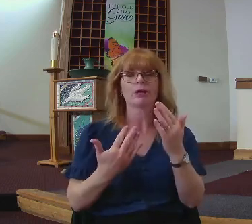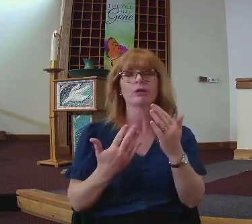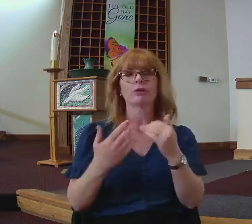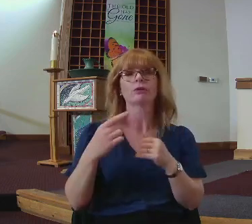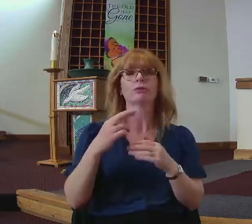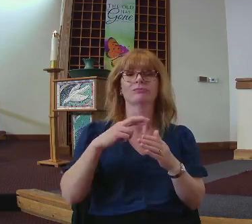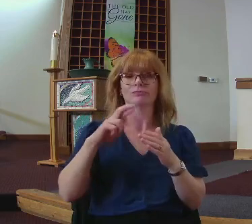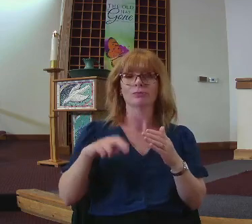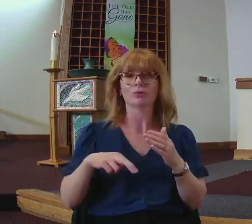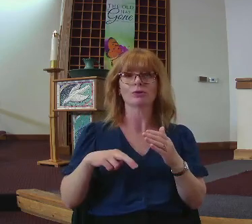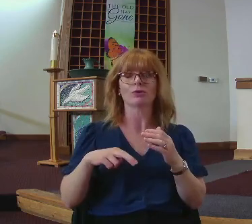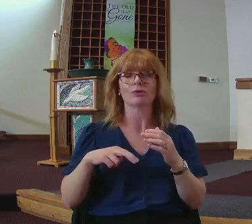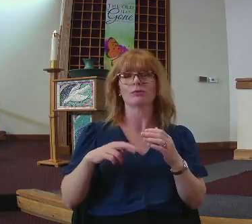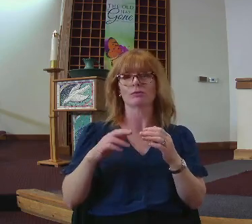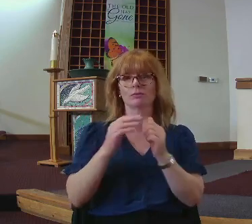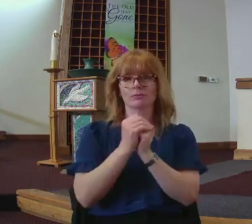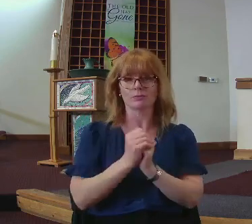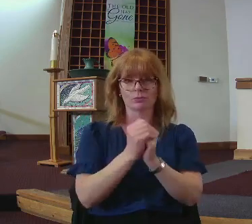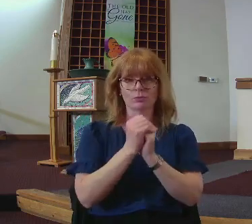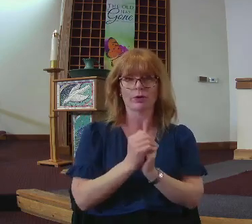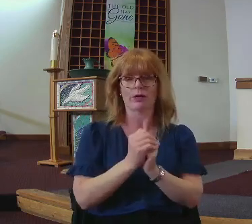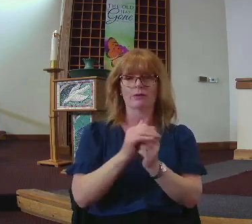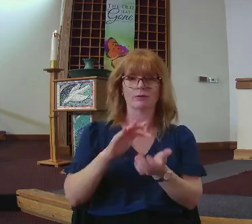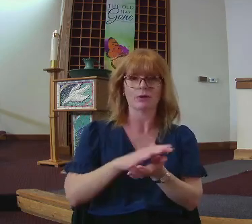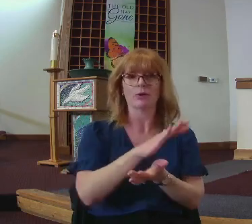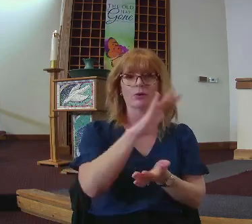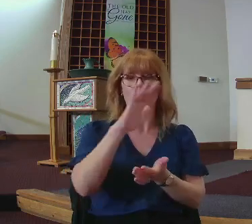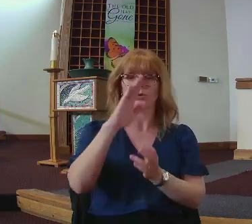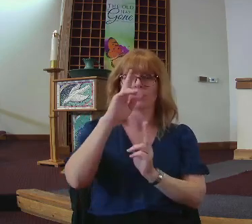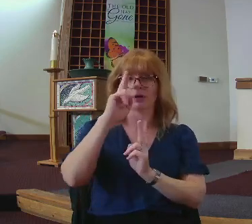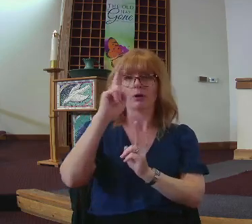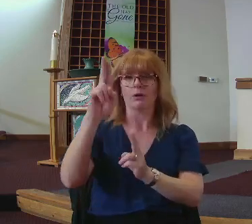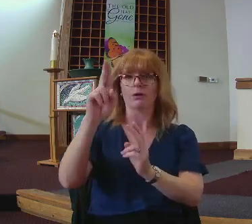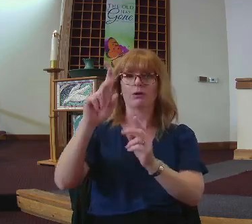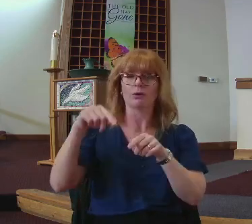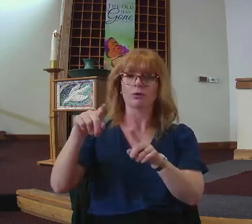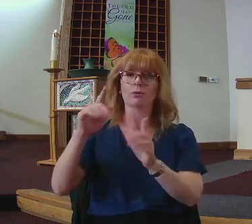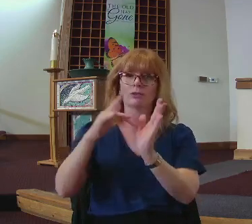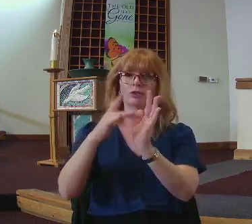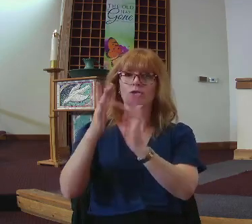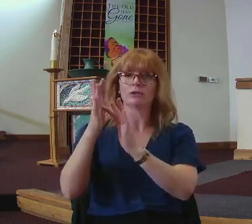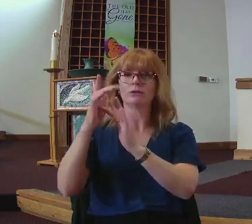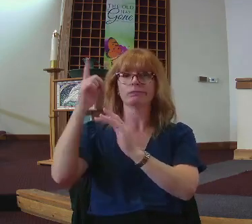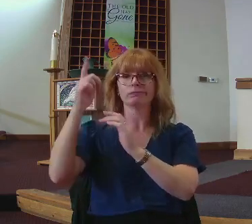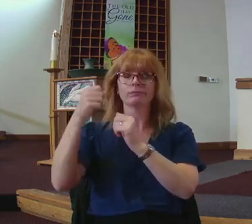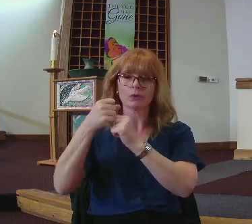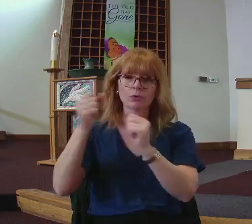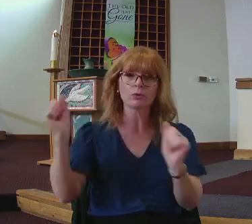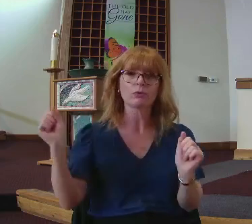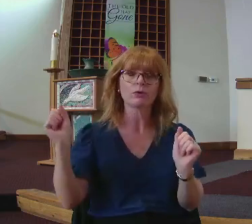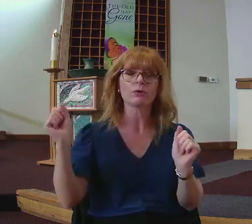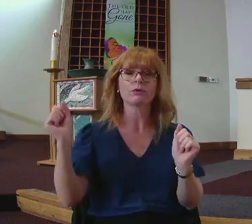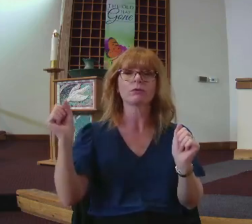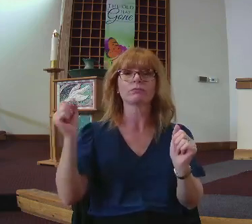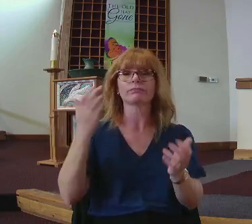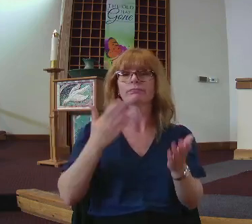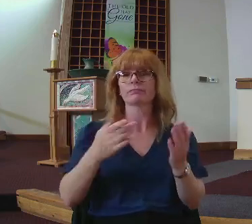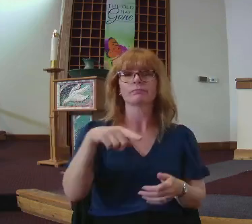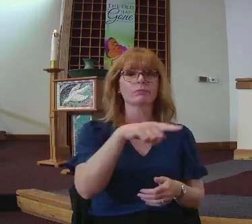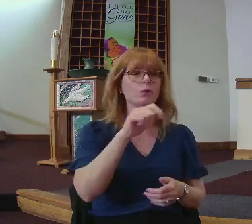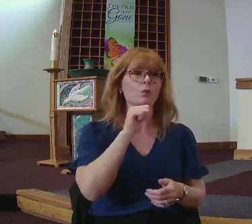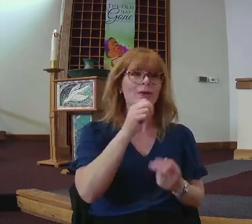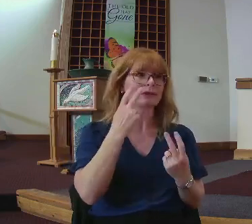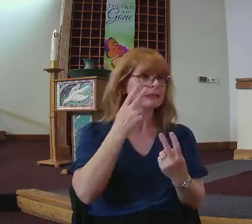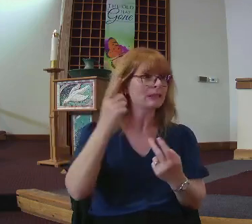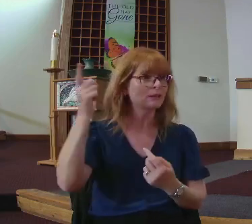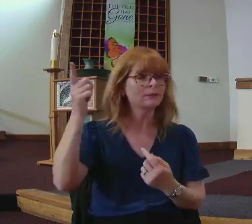to result in praise and glory and honor when Jesus Christ is revealed. Although you have not seen him, you love